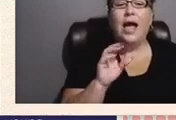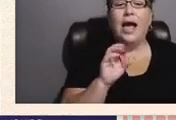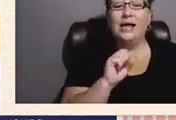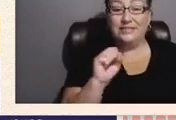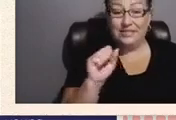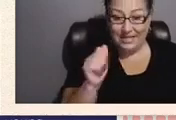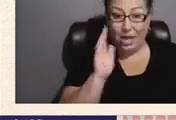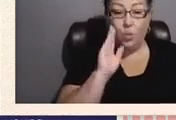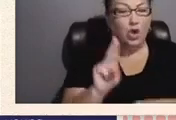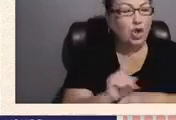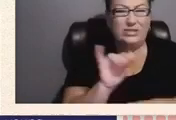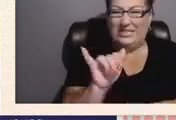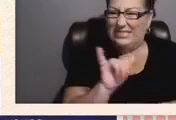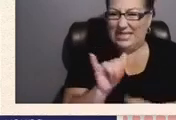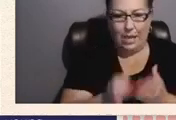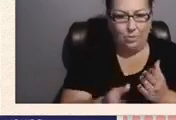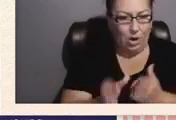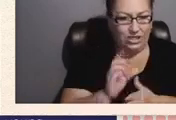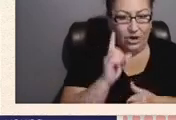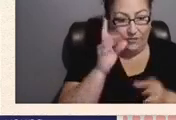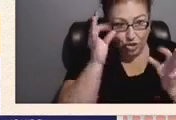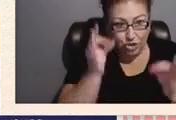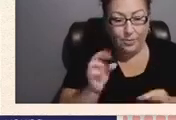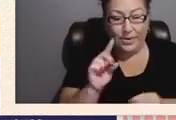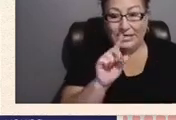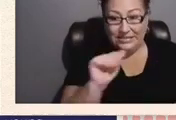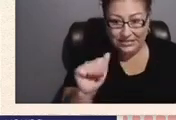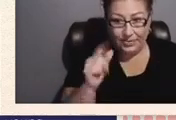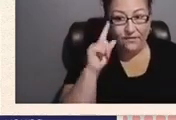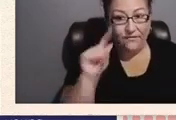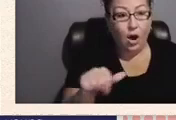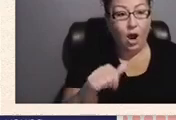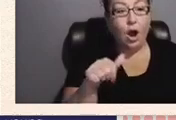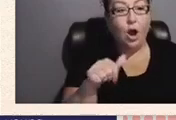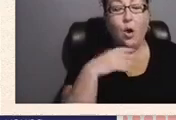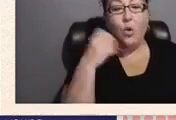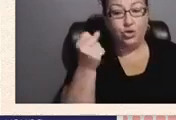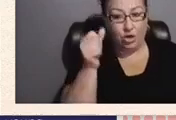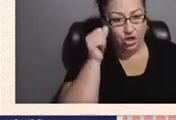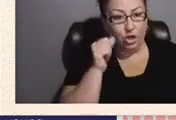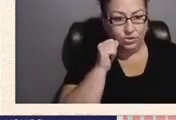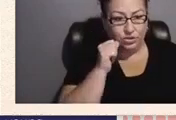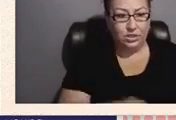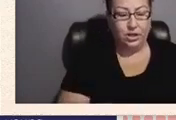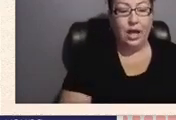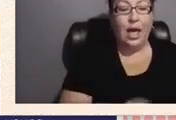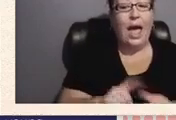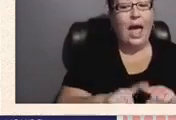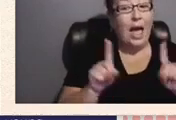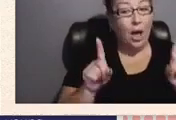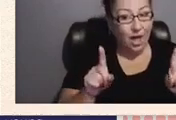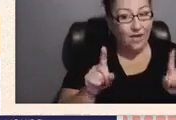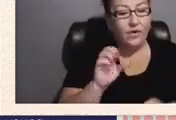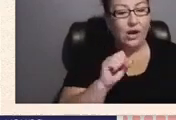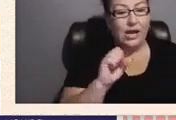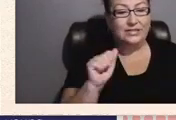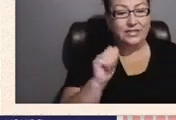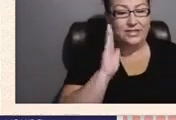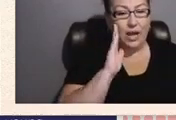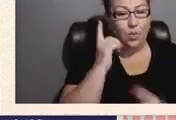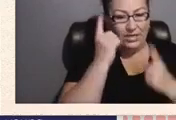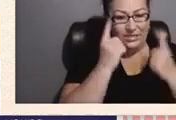same criteria for determining disability for older adults. However, they'll take into consideration